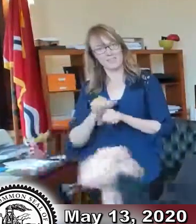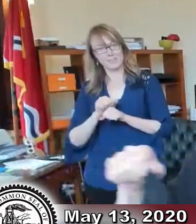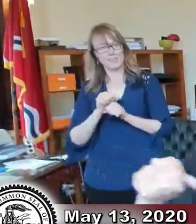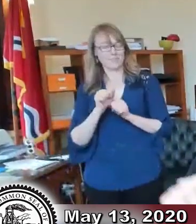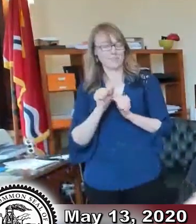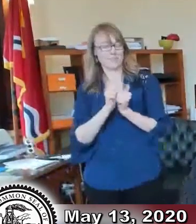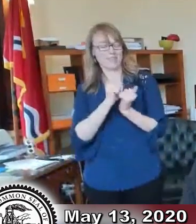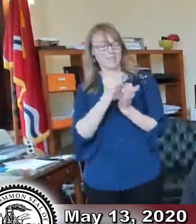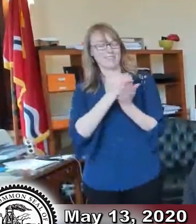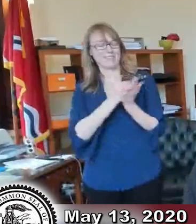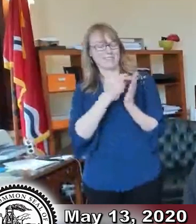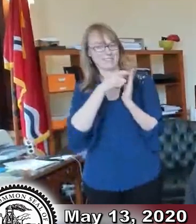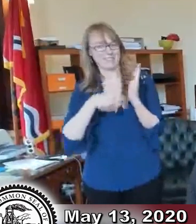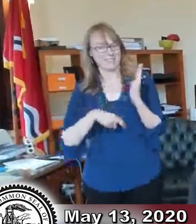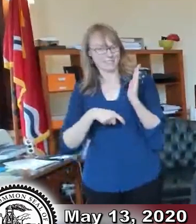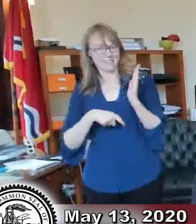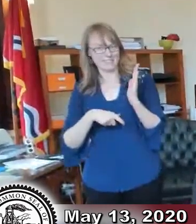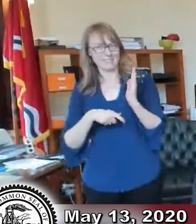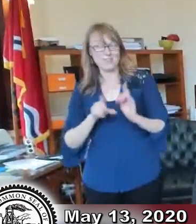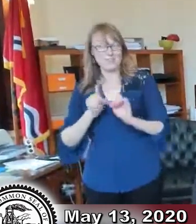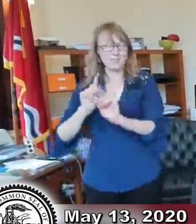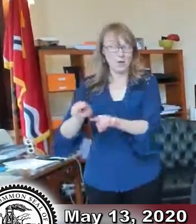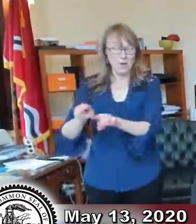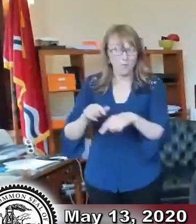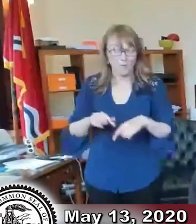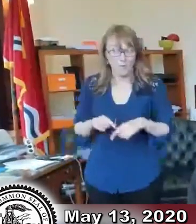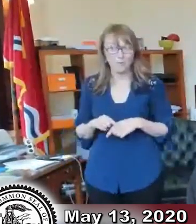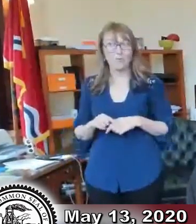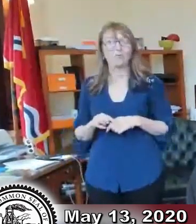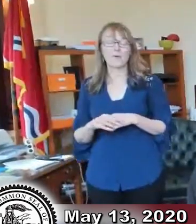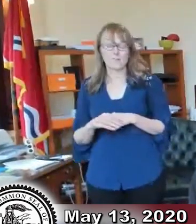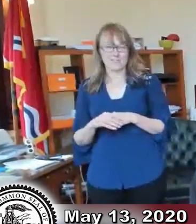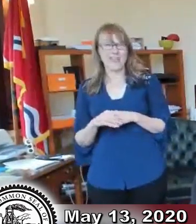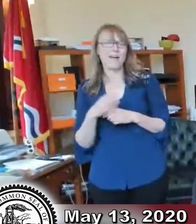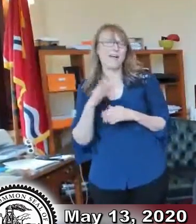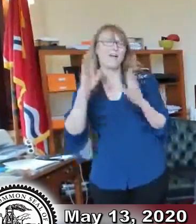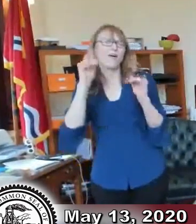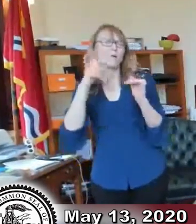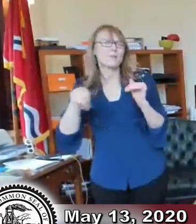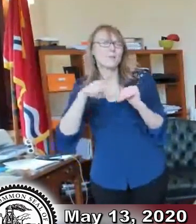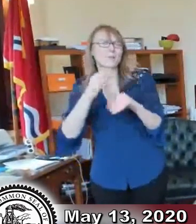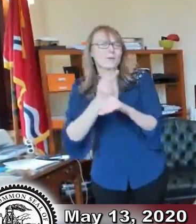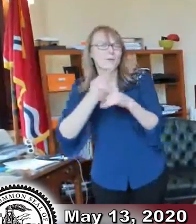I hope you're all wearing a mask. Wear a mask. Think of